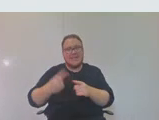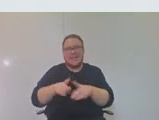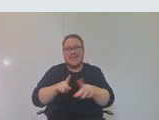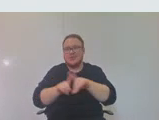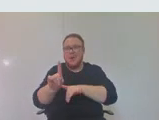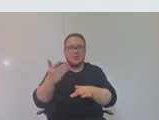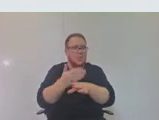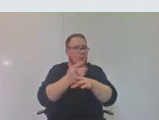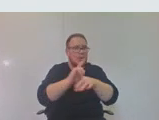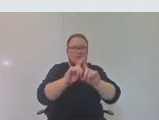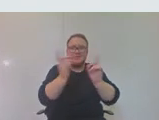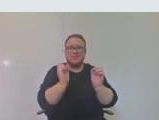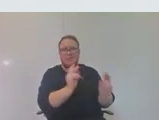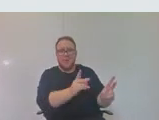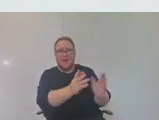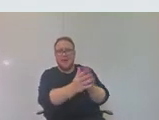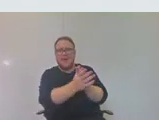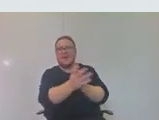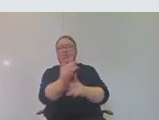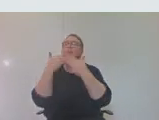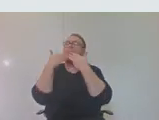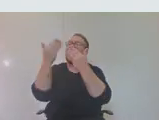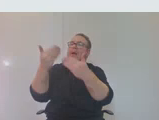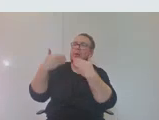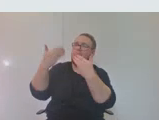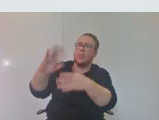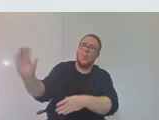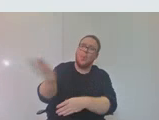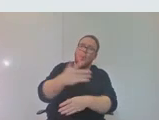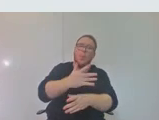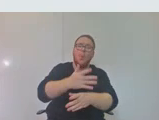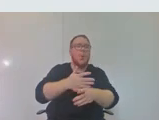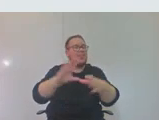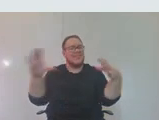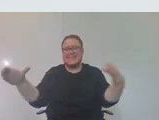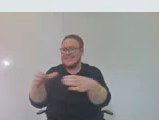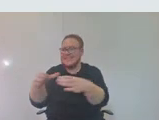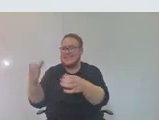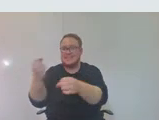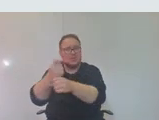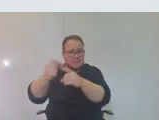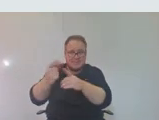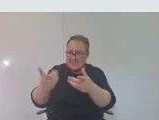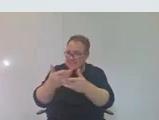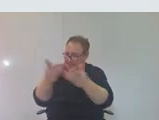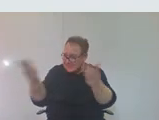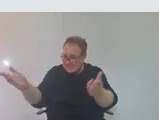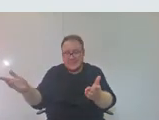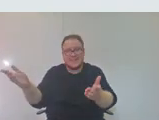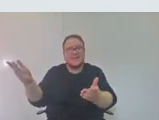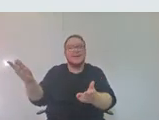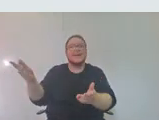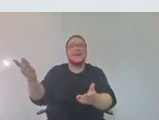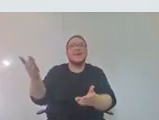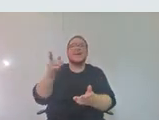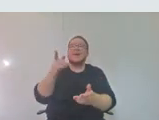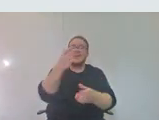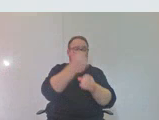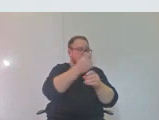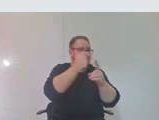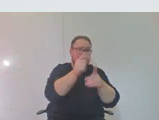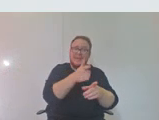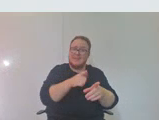Just a thank you to all of our team, all of our GPs out there who, in most cases, have borne the brunt of the pandemic, because that's often the first place that